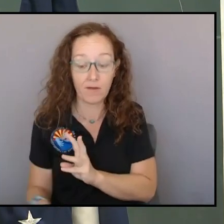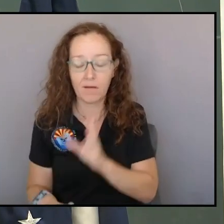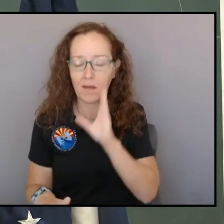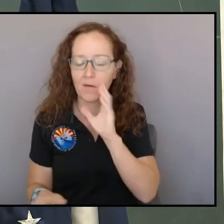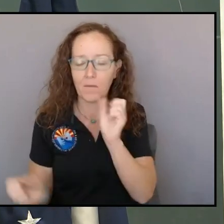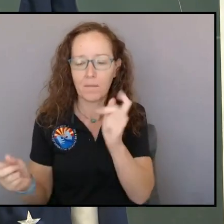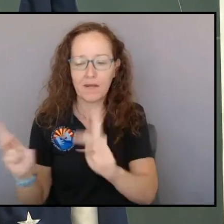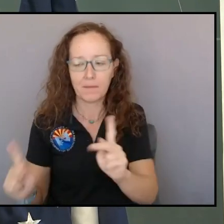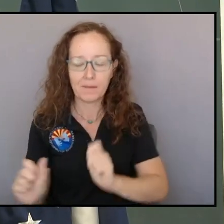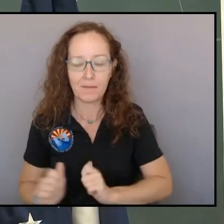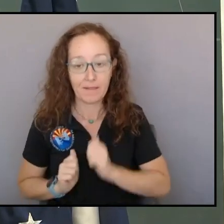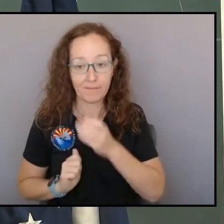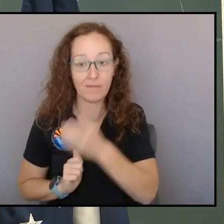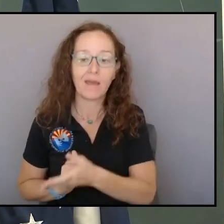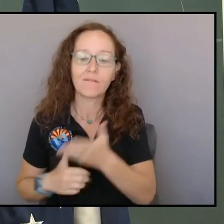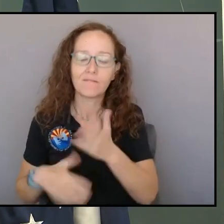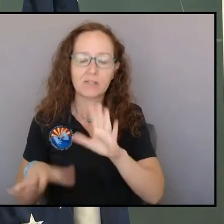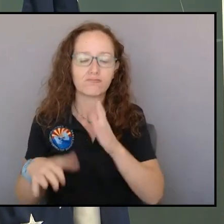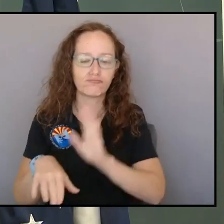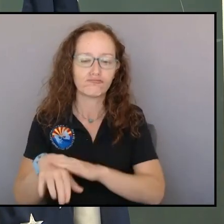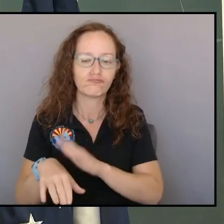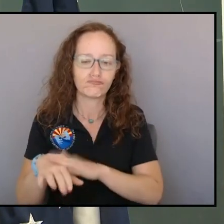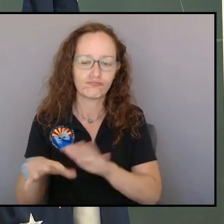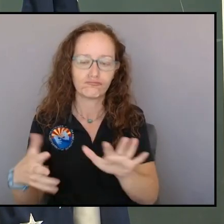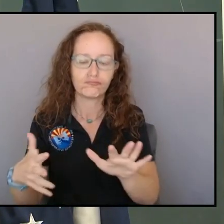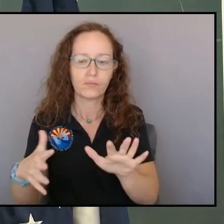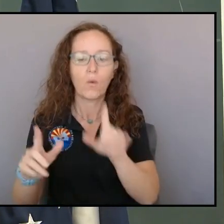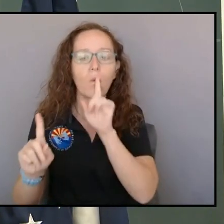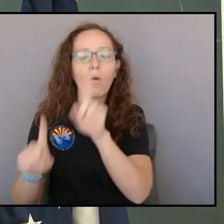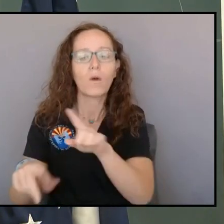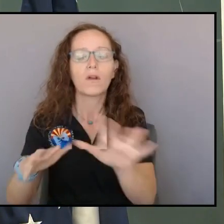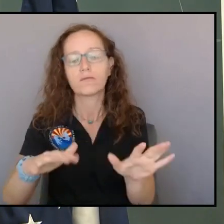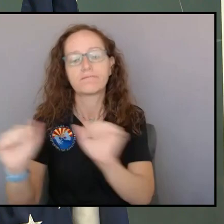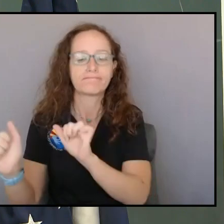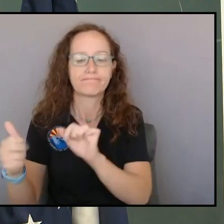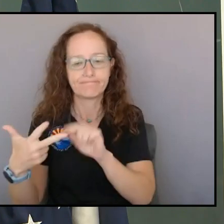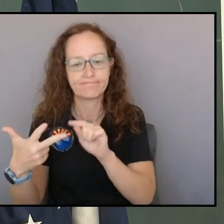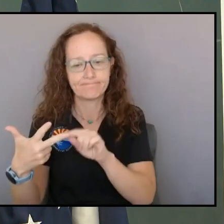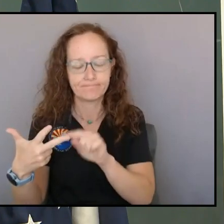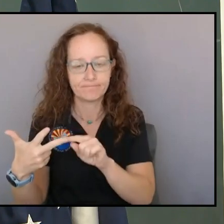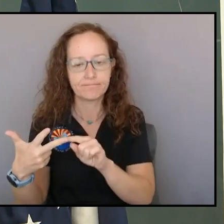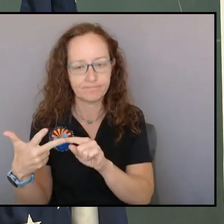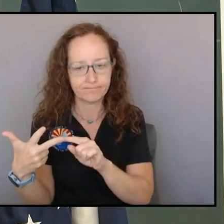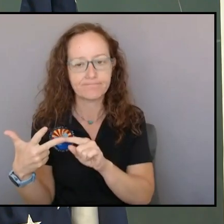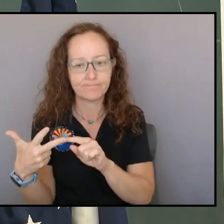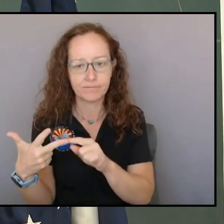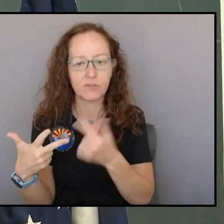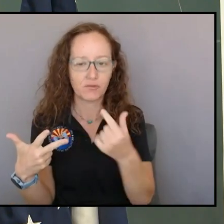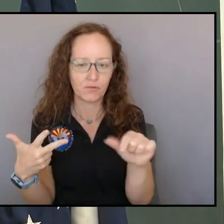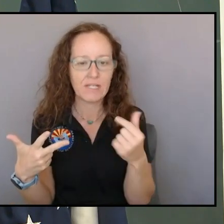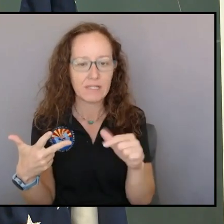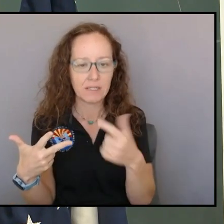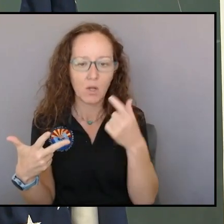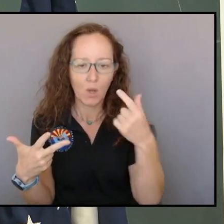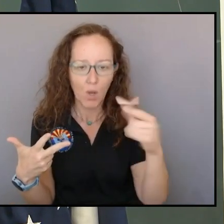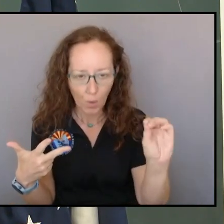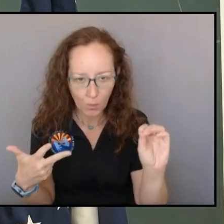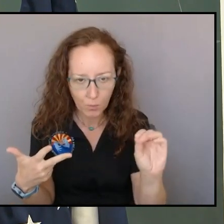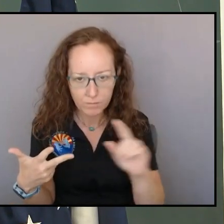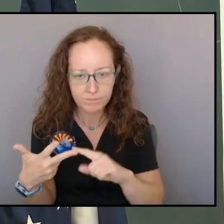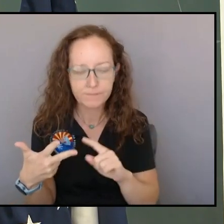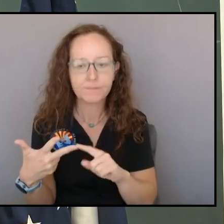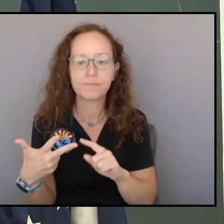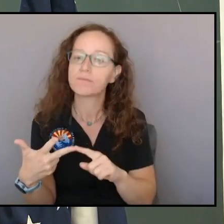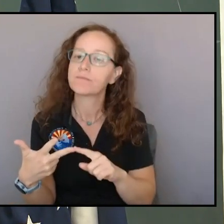the evacuation order. So green, go. So with that, obviously we had a lot of